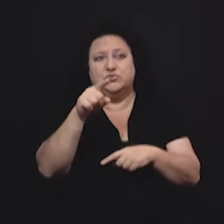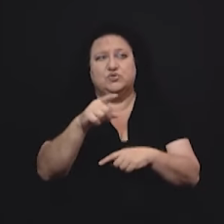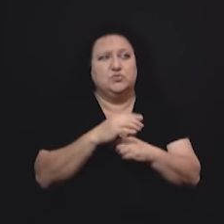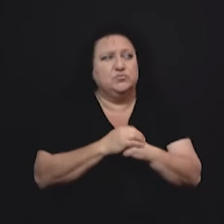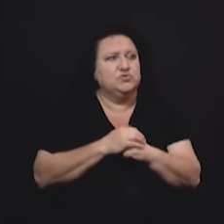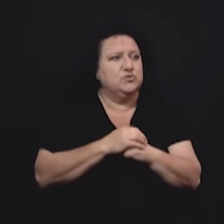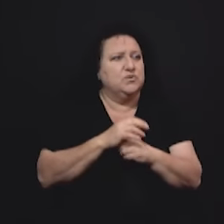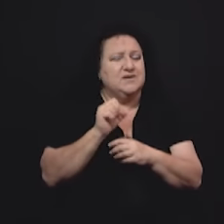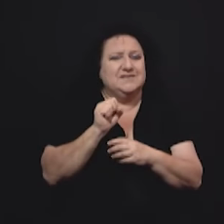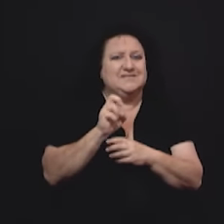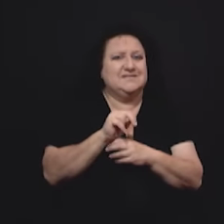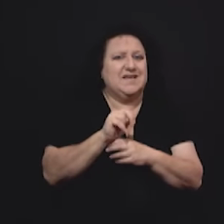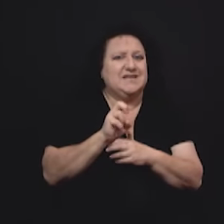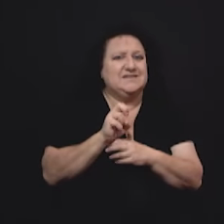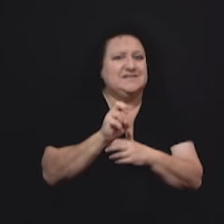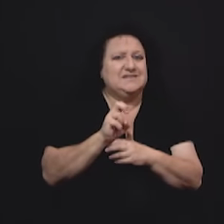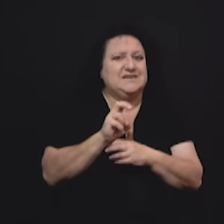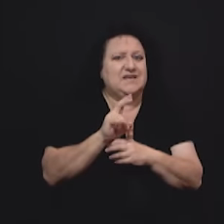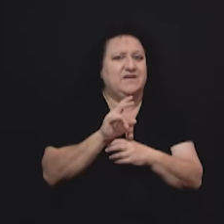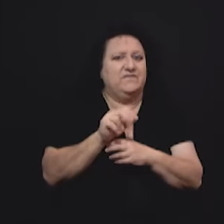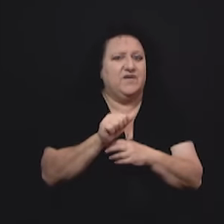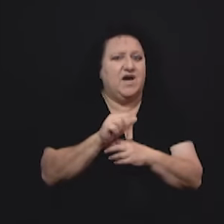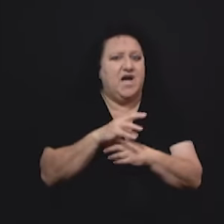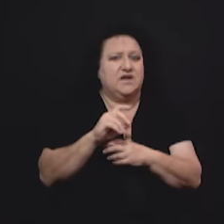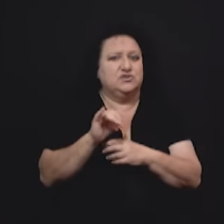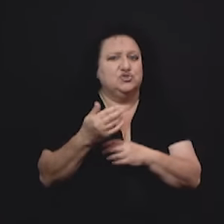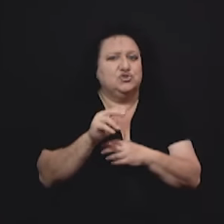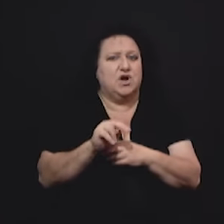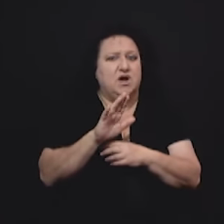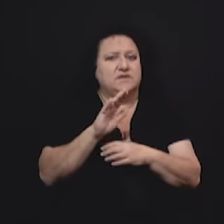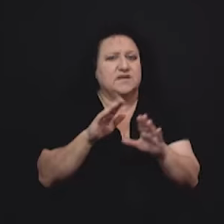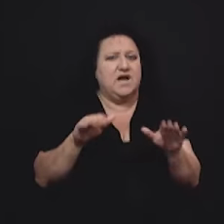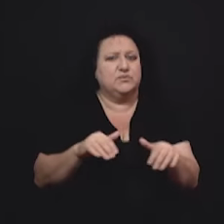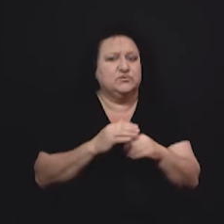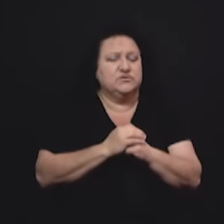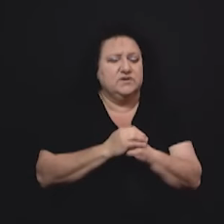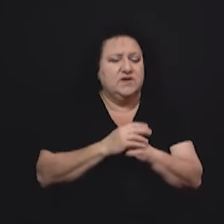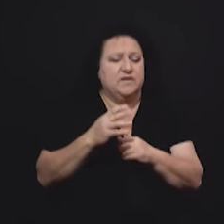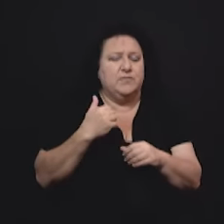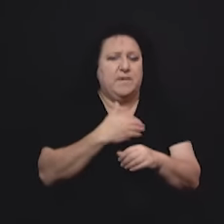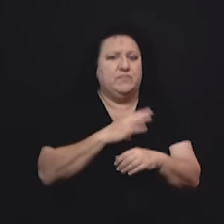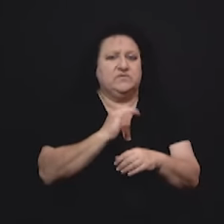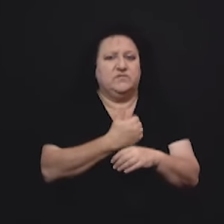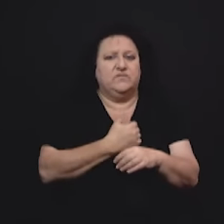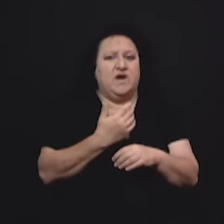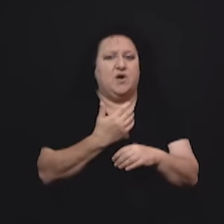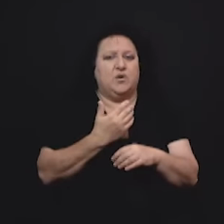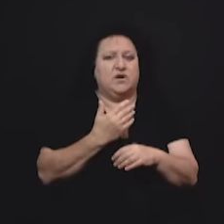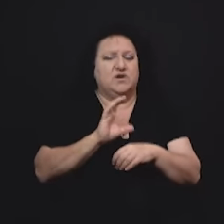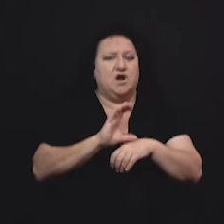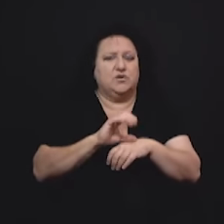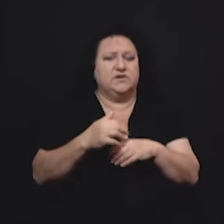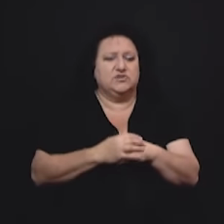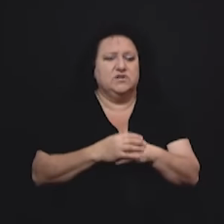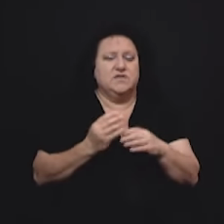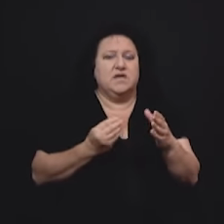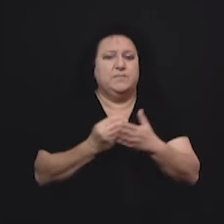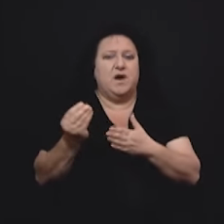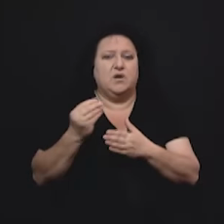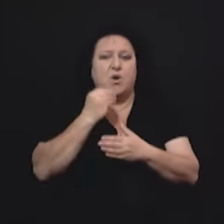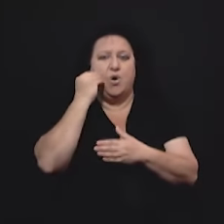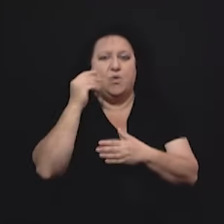Sunitha and John's house. They are members of our congregation, and they just bought a home in Spring Hill, Tennessee, and they